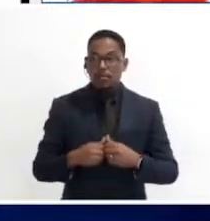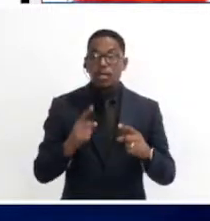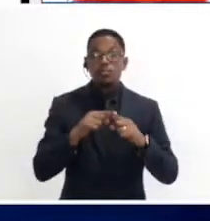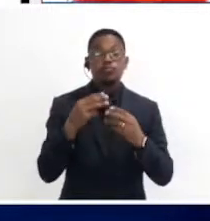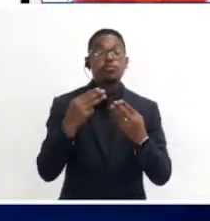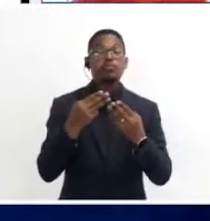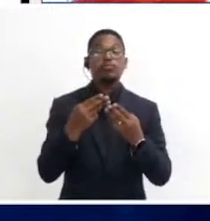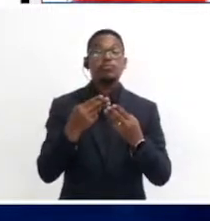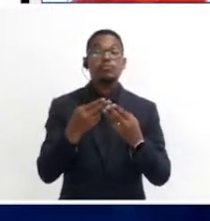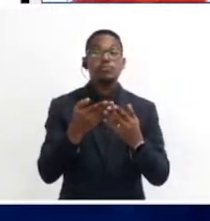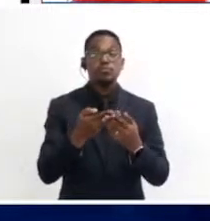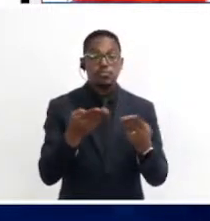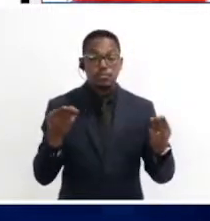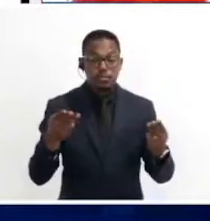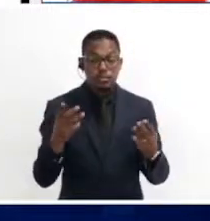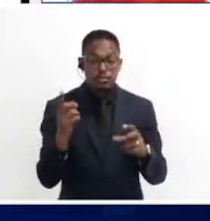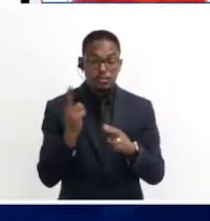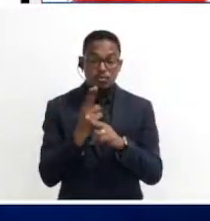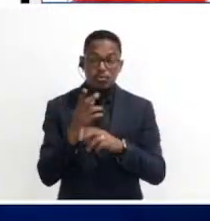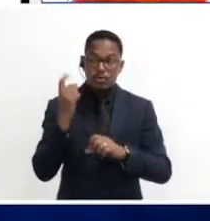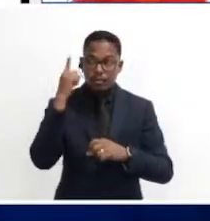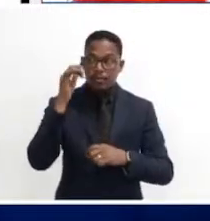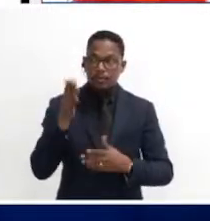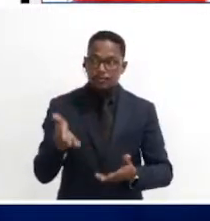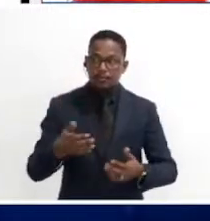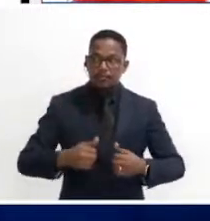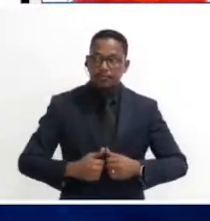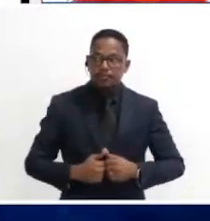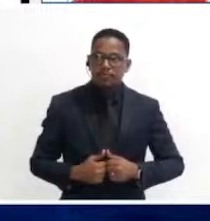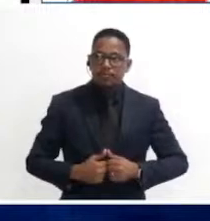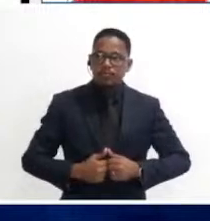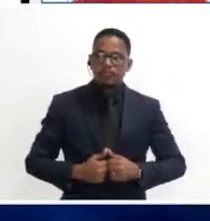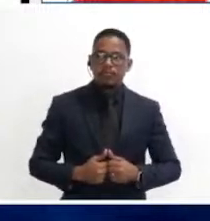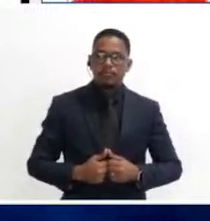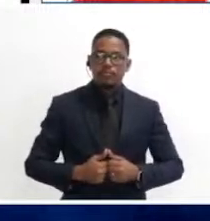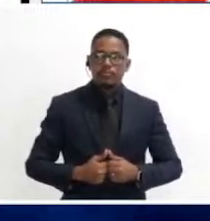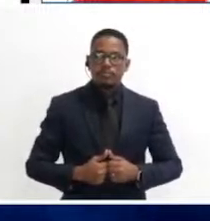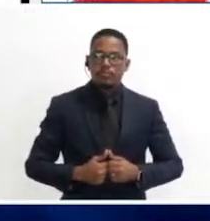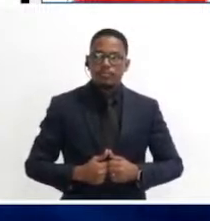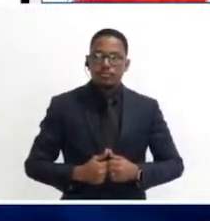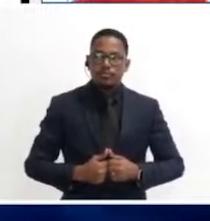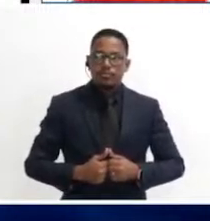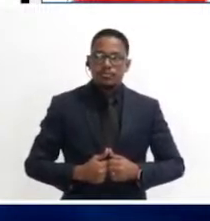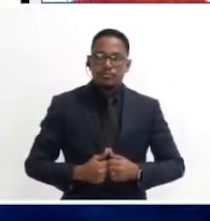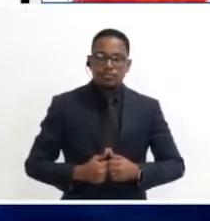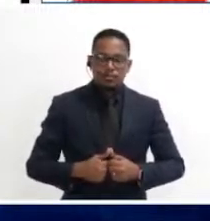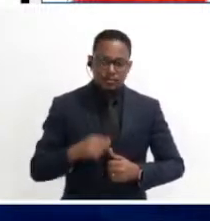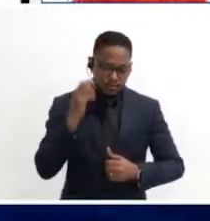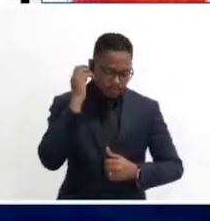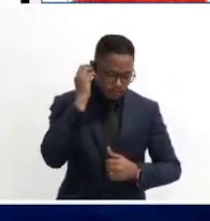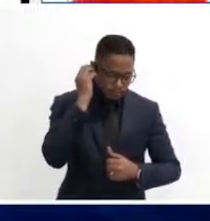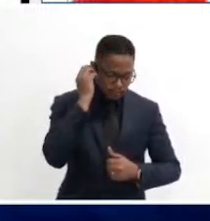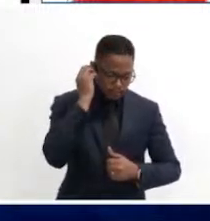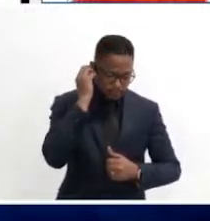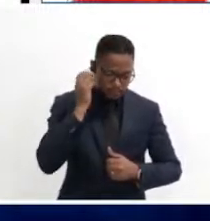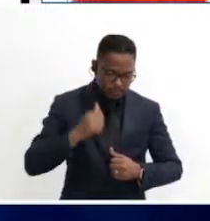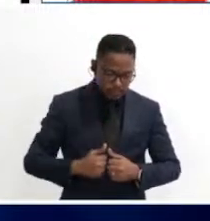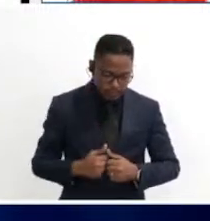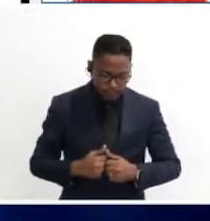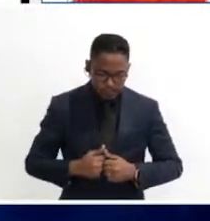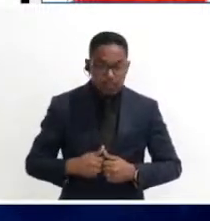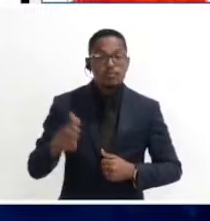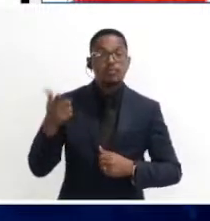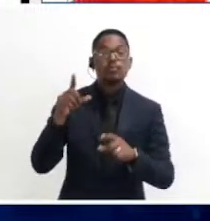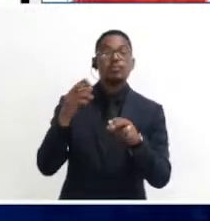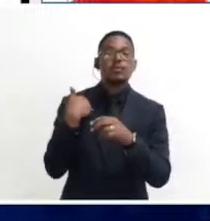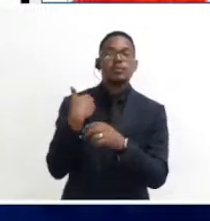ceramics. Laminate is quite common material. We call it laminate because many